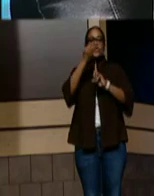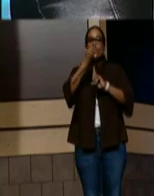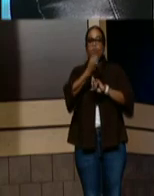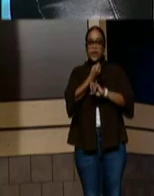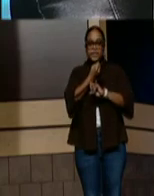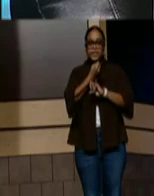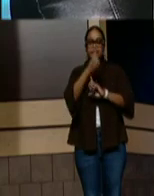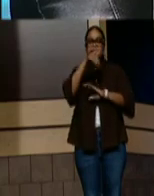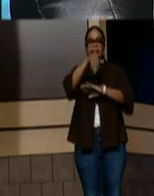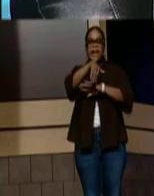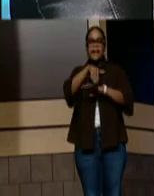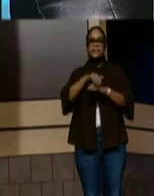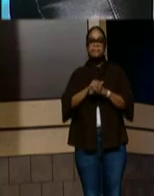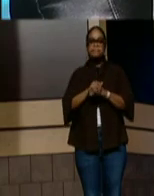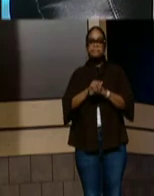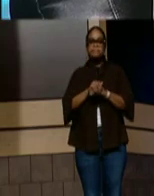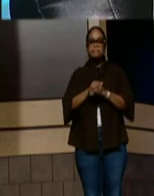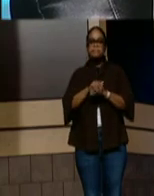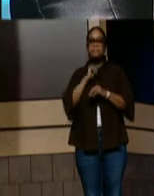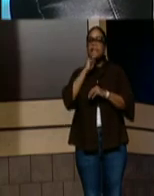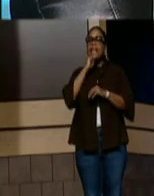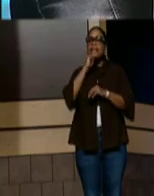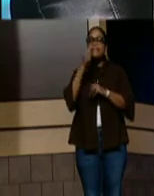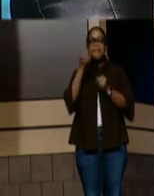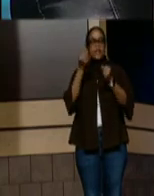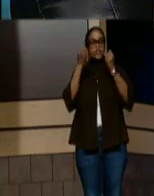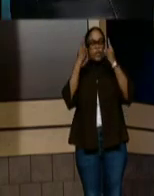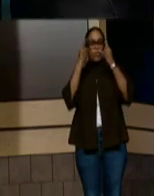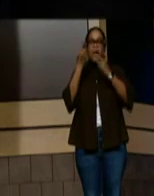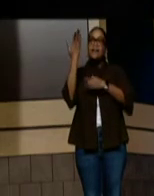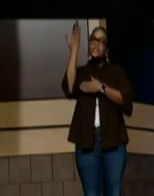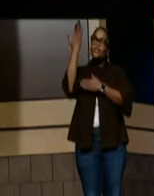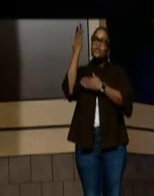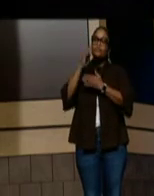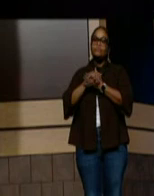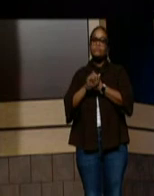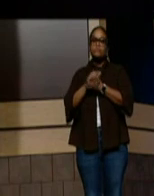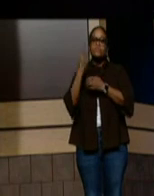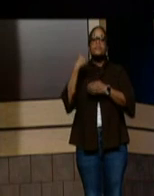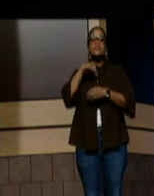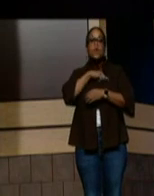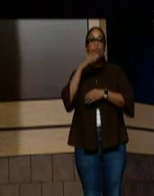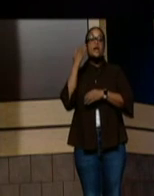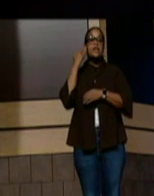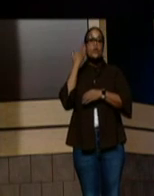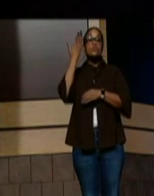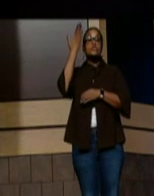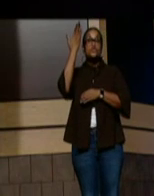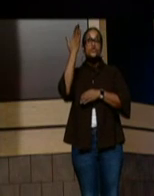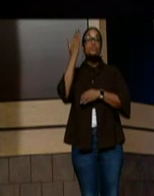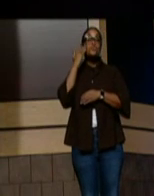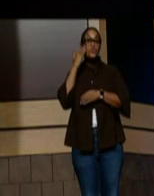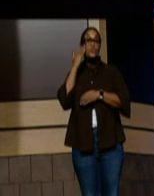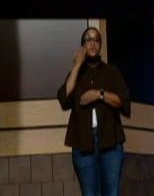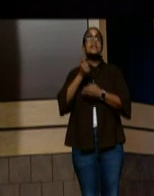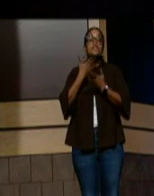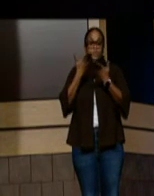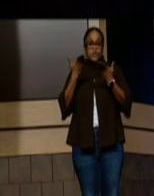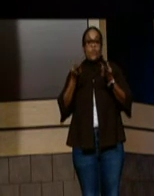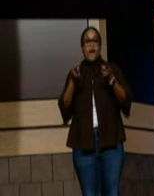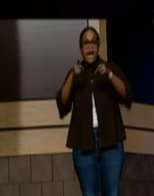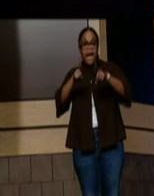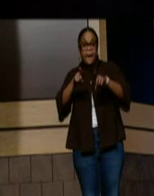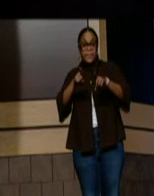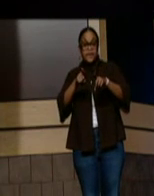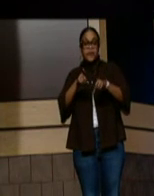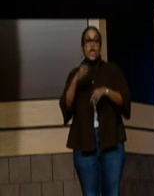involved in tonight that it is not a surprise to you. We know that you knew this thing was coming. We know that you